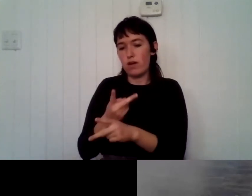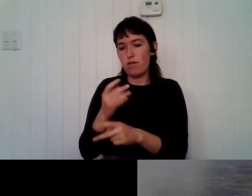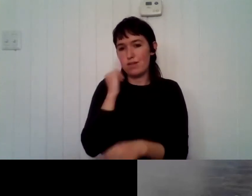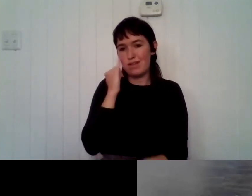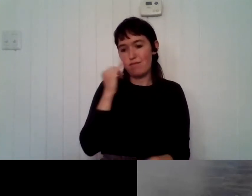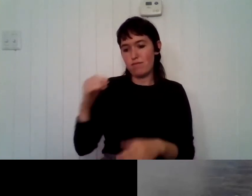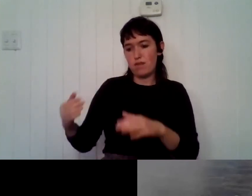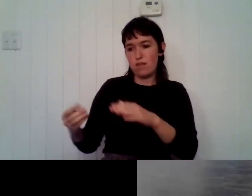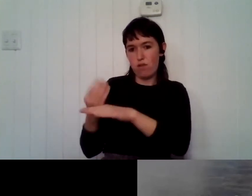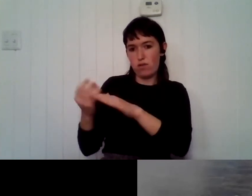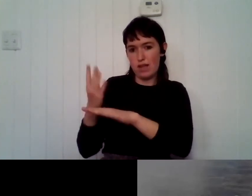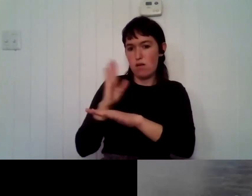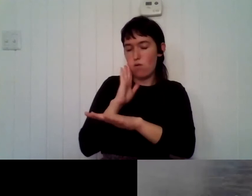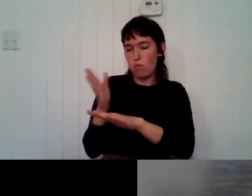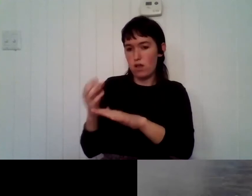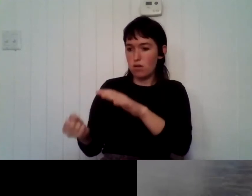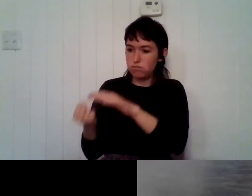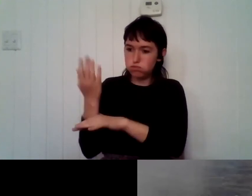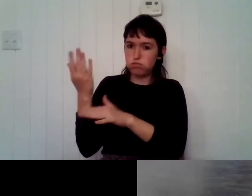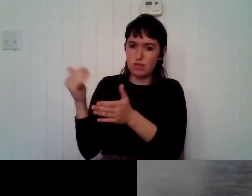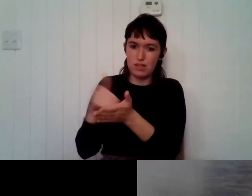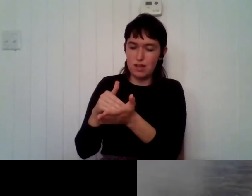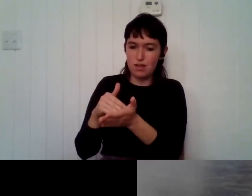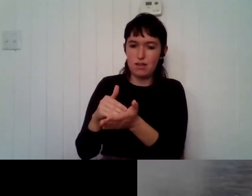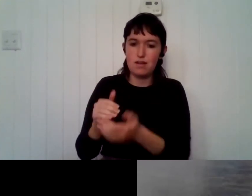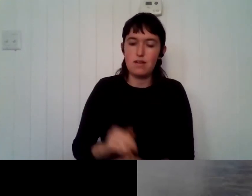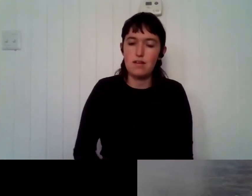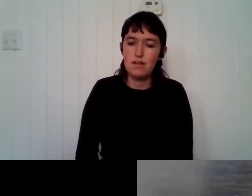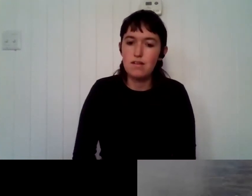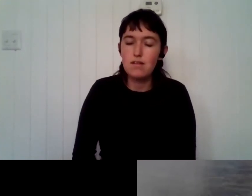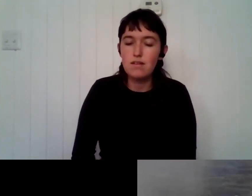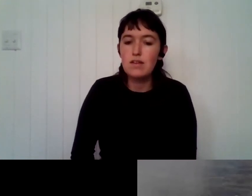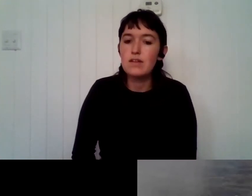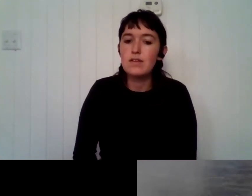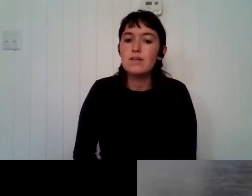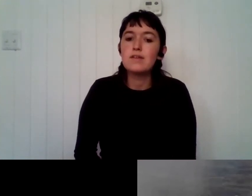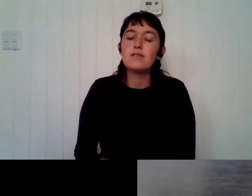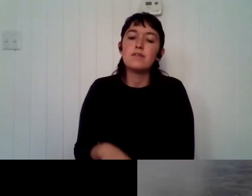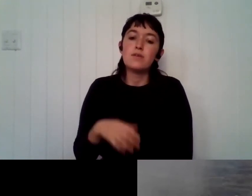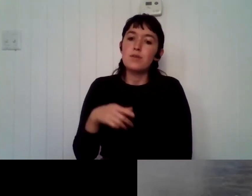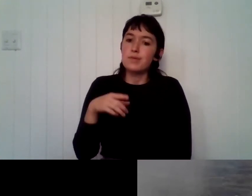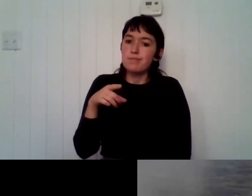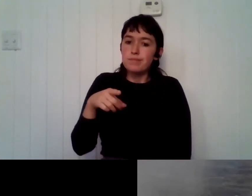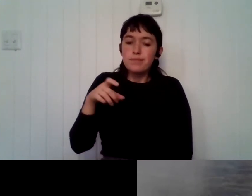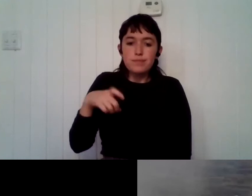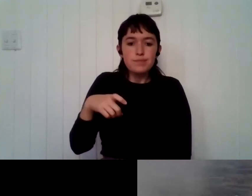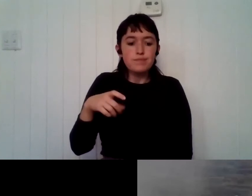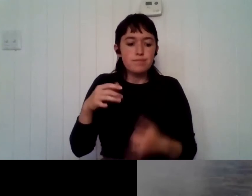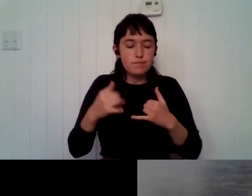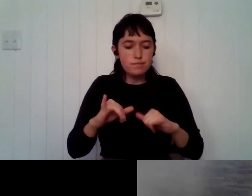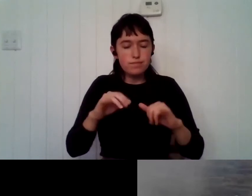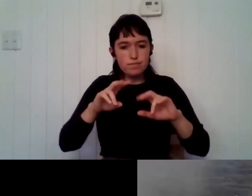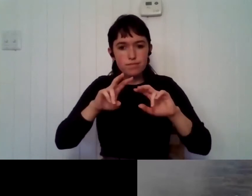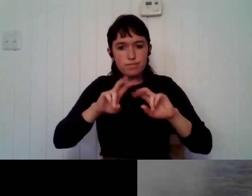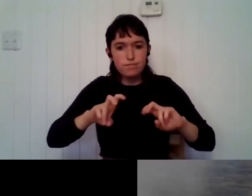they are volcanoes that are a minor concern, but you want to still look at them, see if there's any chance you start